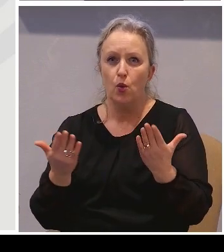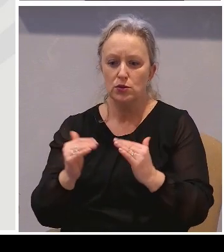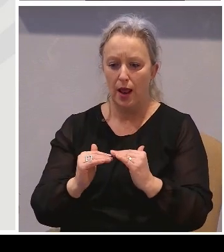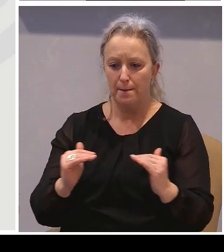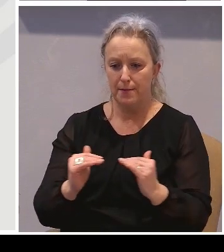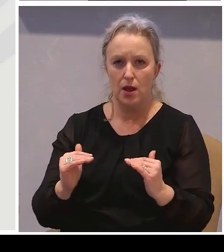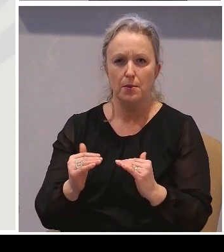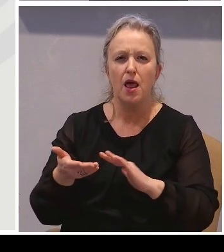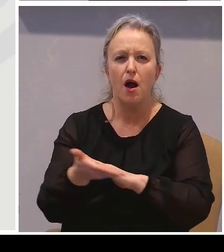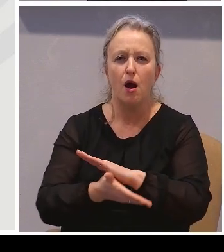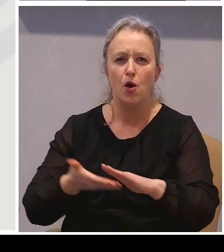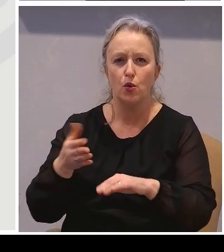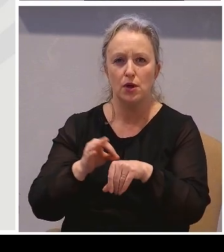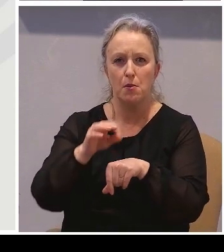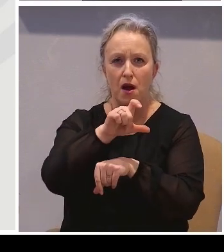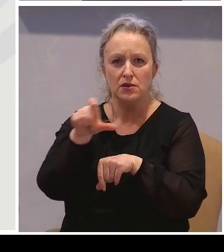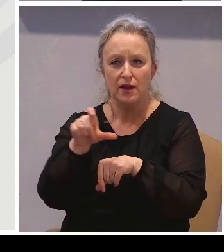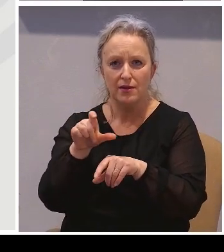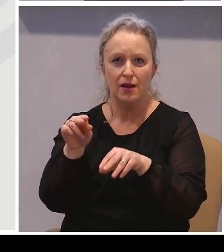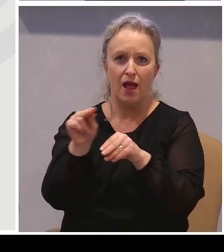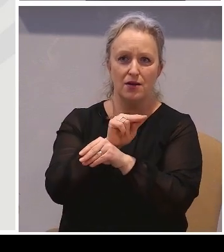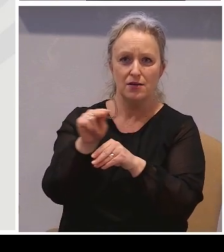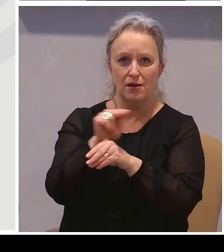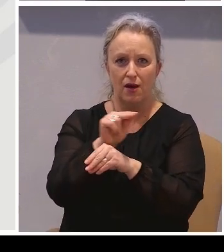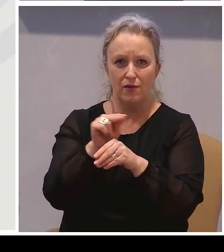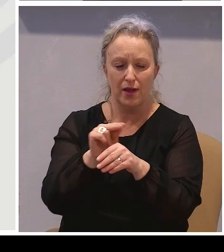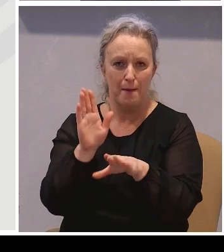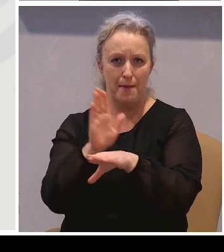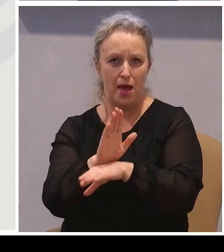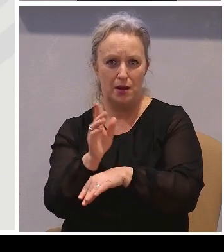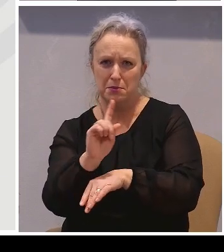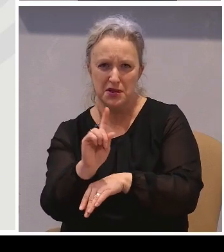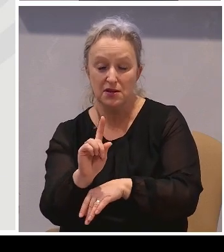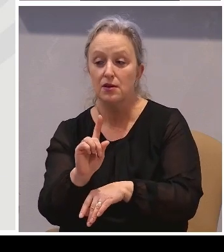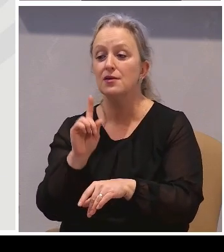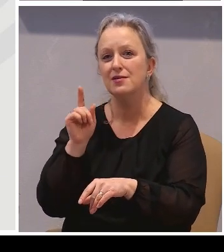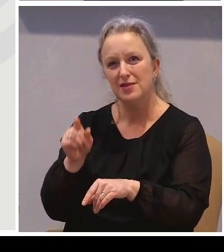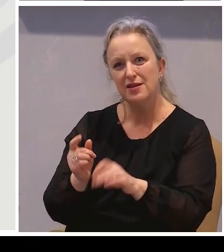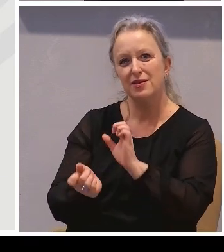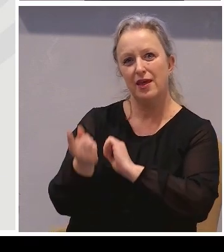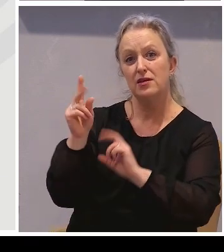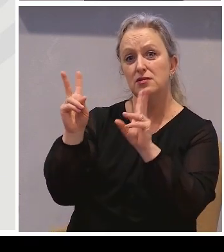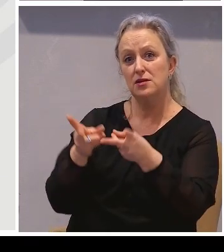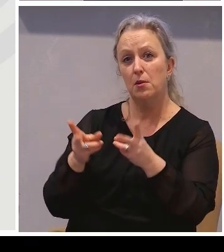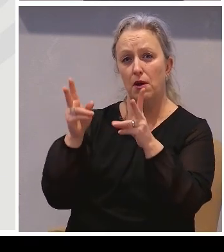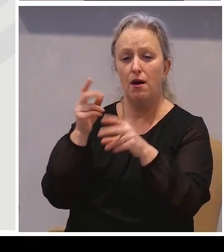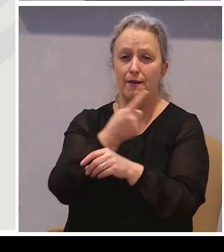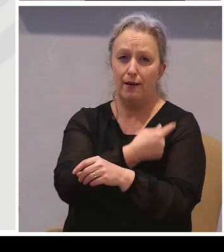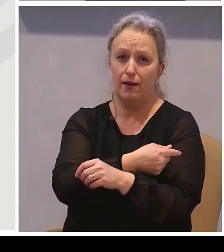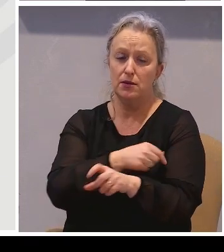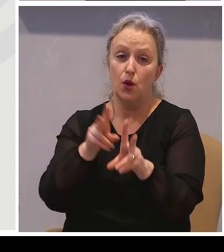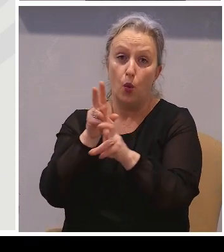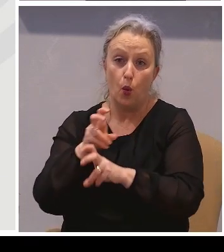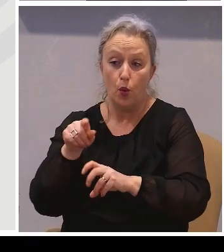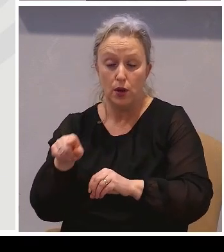mis alusel siis patsientidele see ravi nagu pärast we were discussing where these criteria come